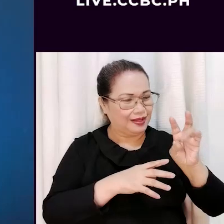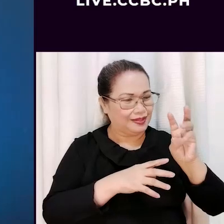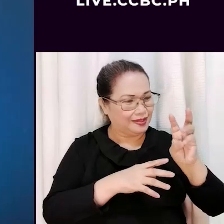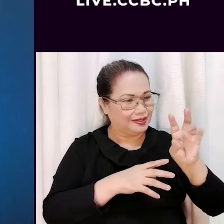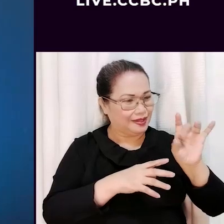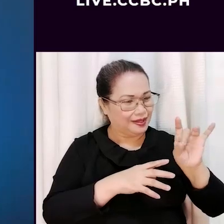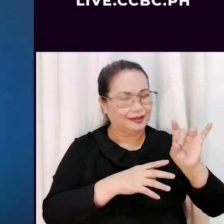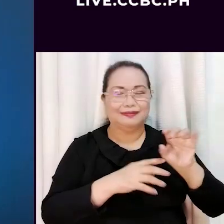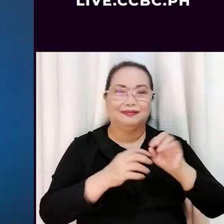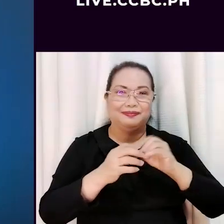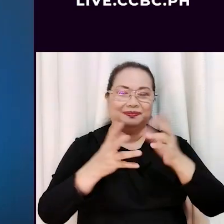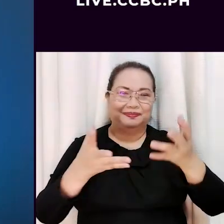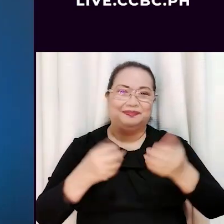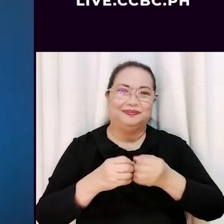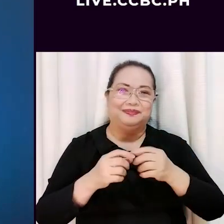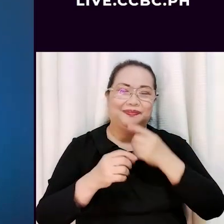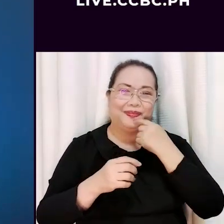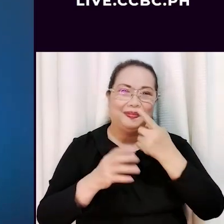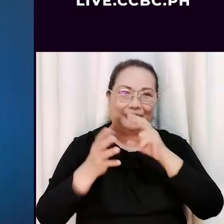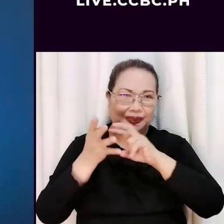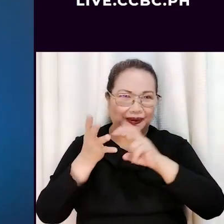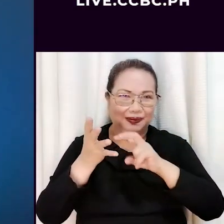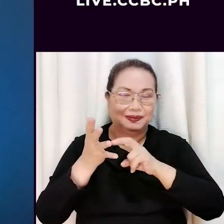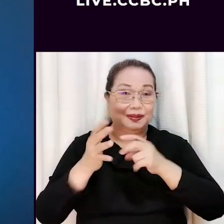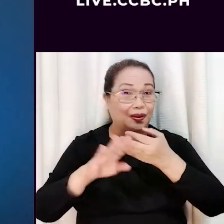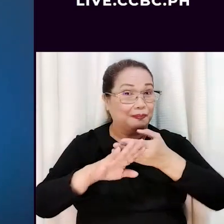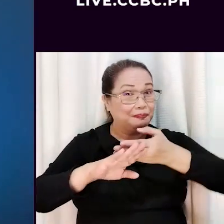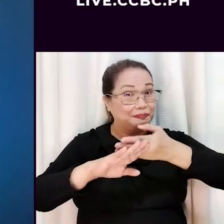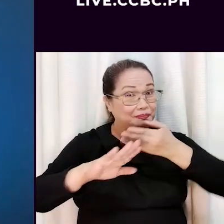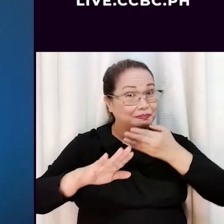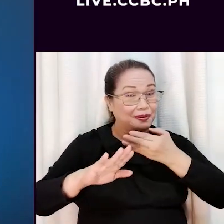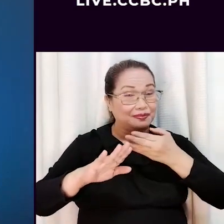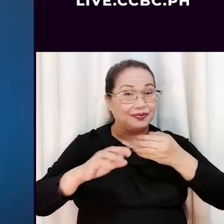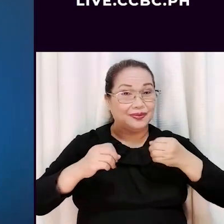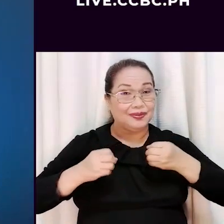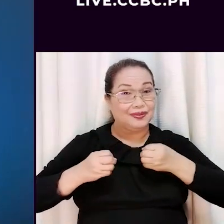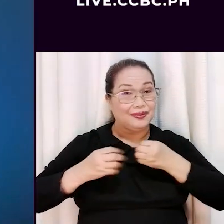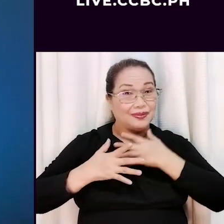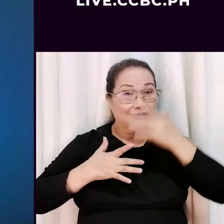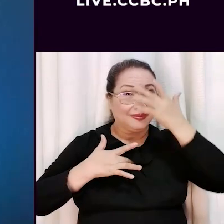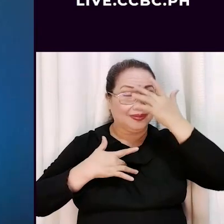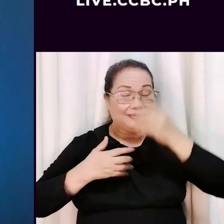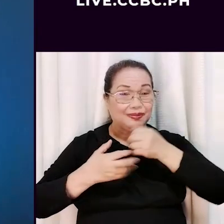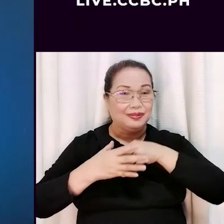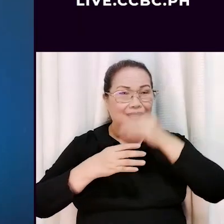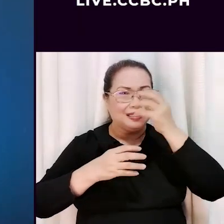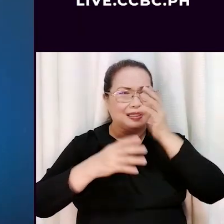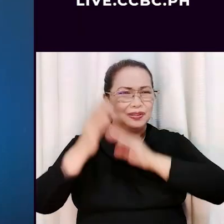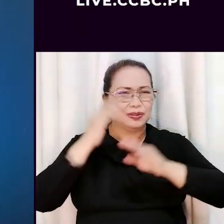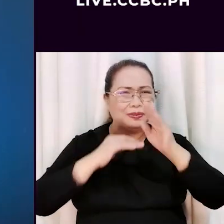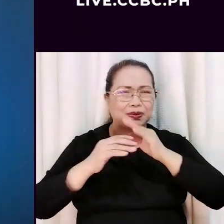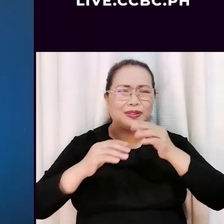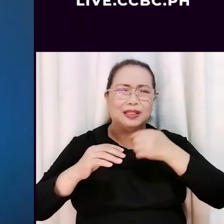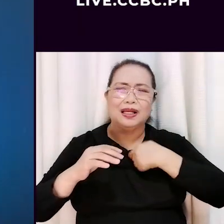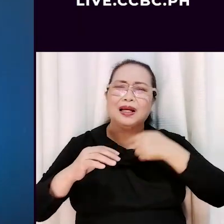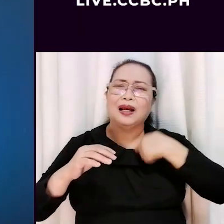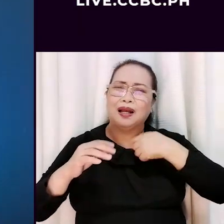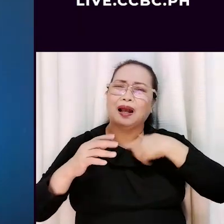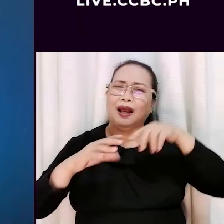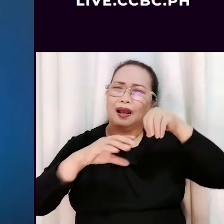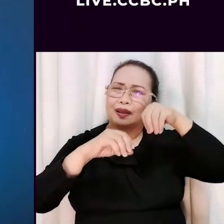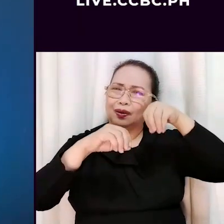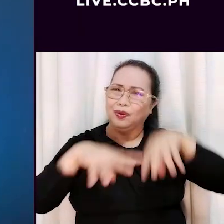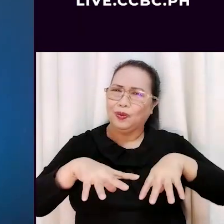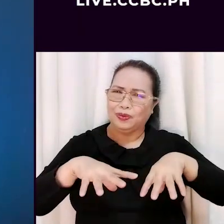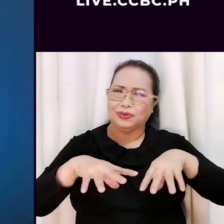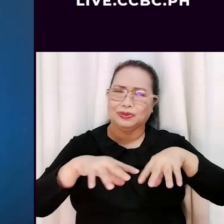67, 68, 71, and 75. Okay, let me just read this. Before I was afflicted, I went astray. But now